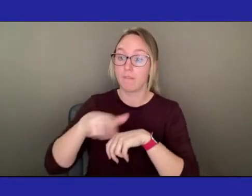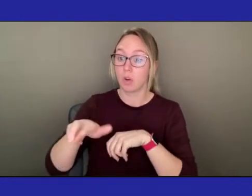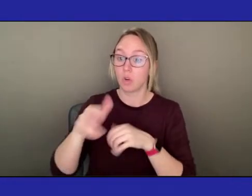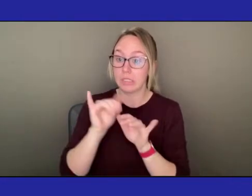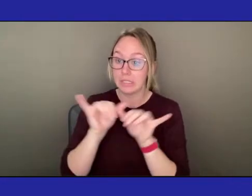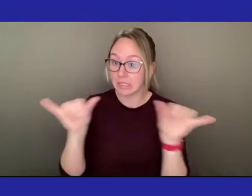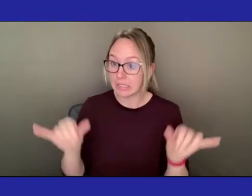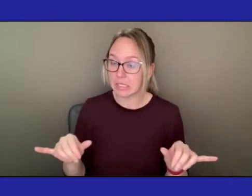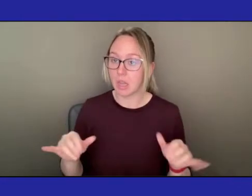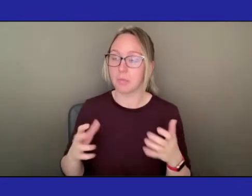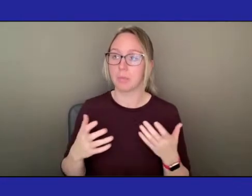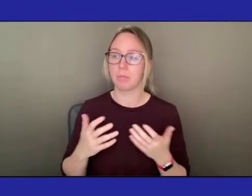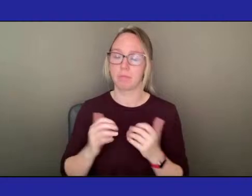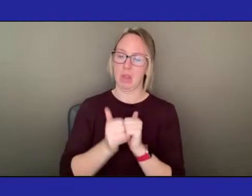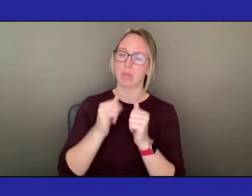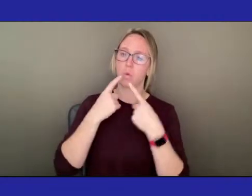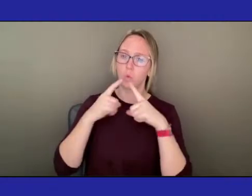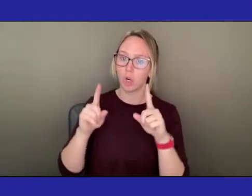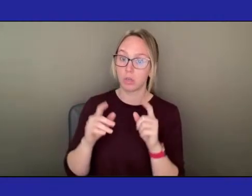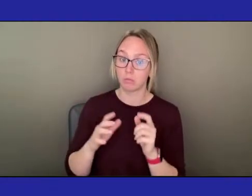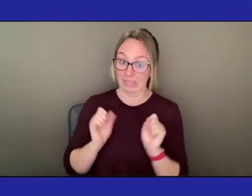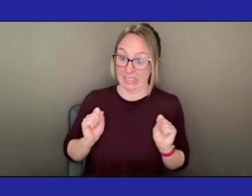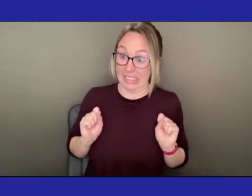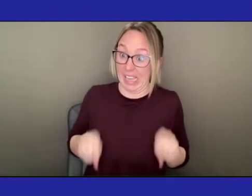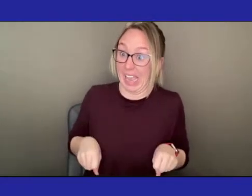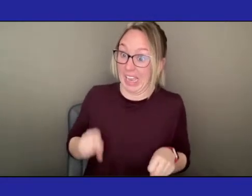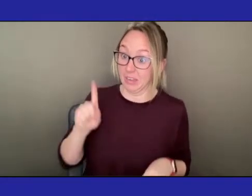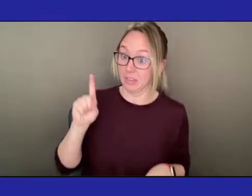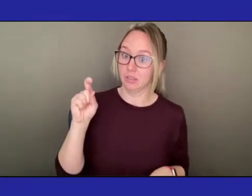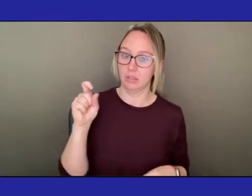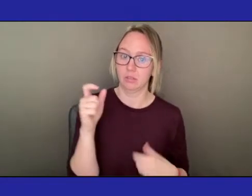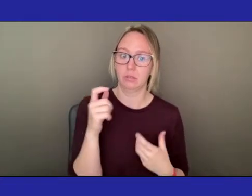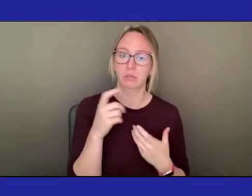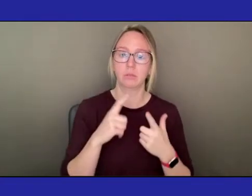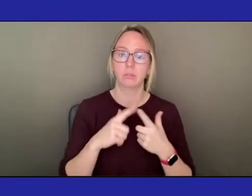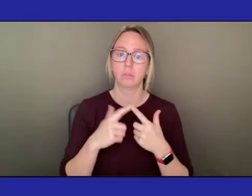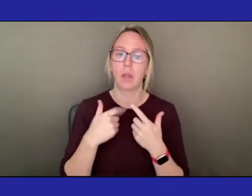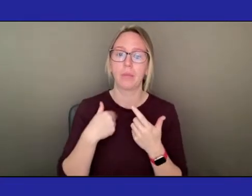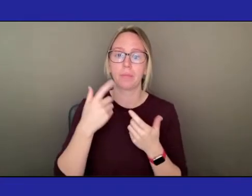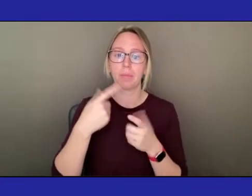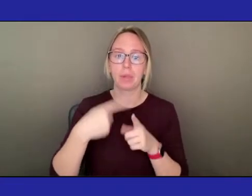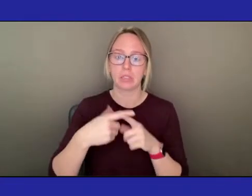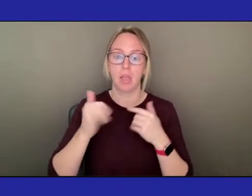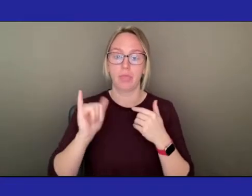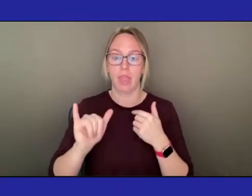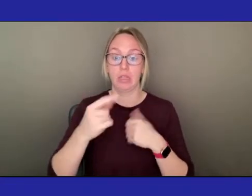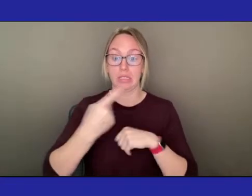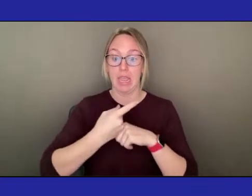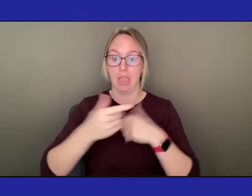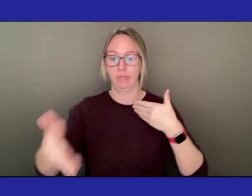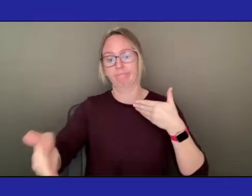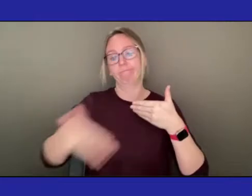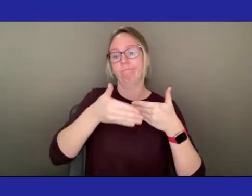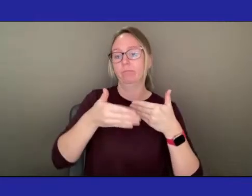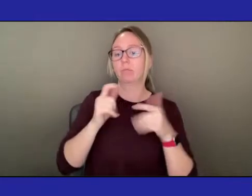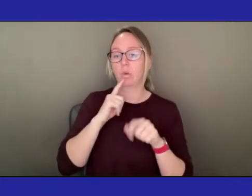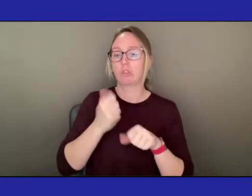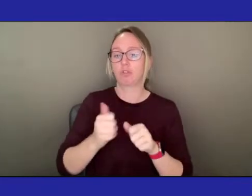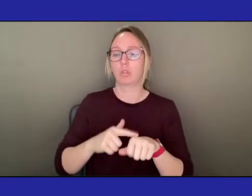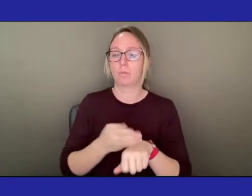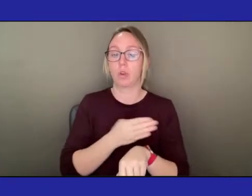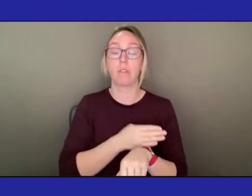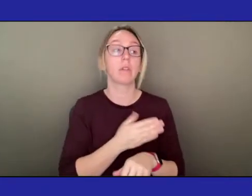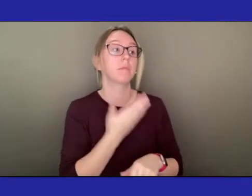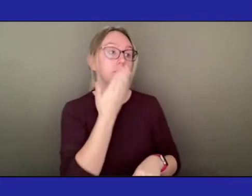I guess, cutting that down to some degree to try to improve things? Thank you for the question. It's a really good one,